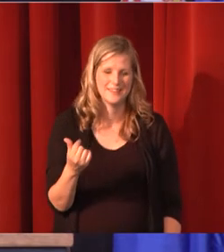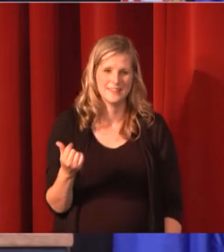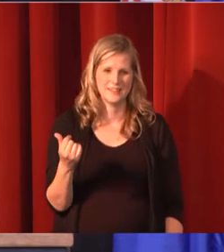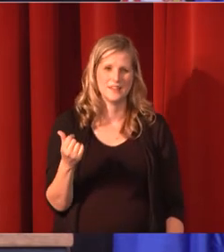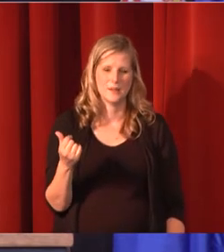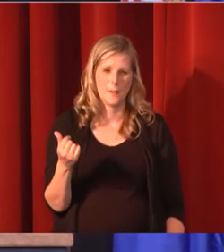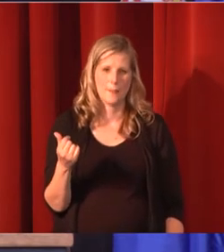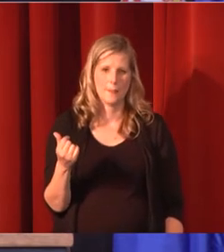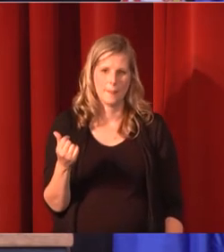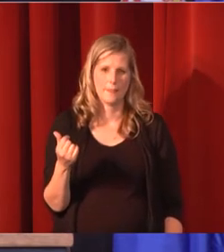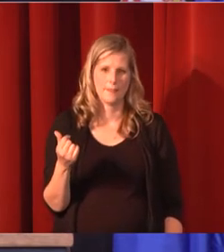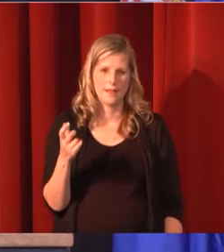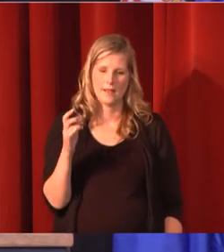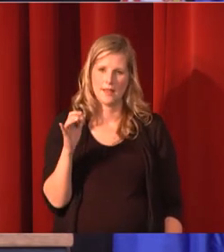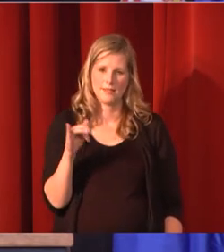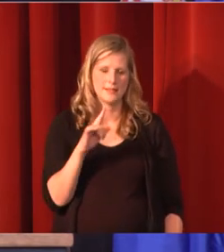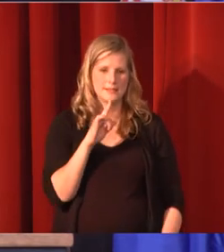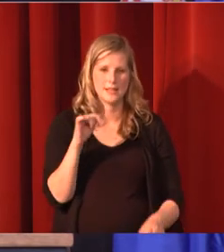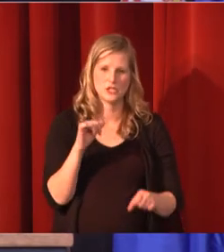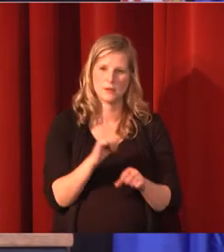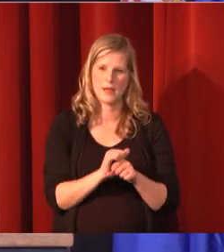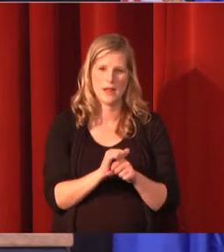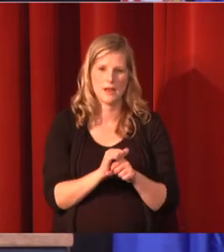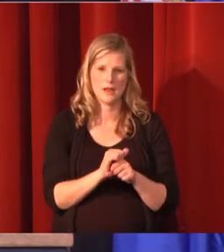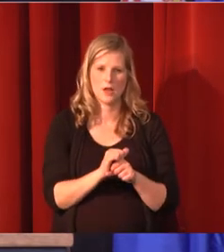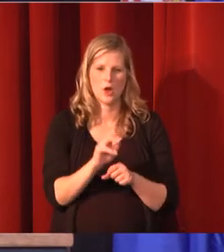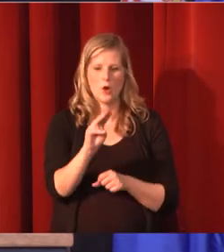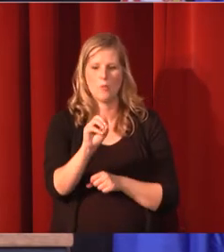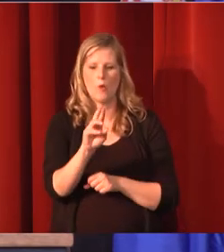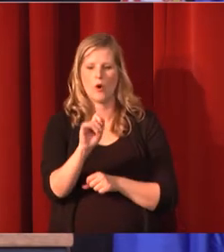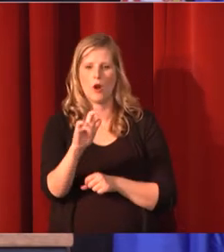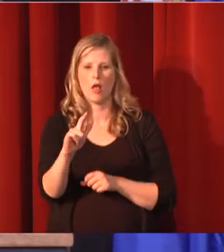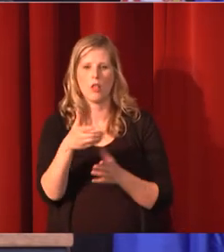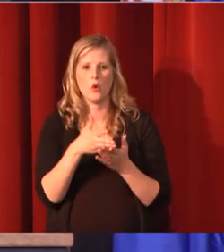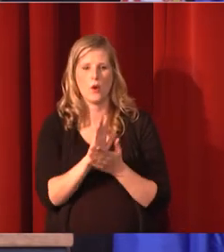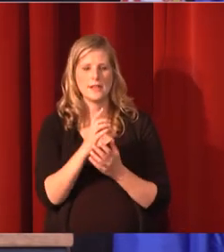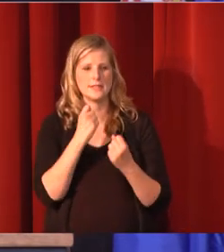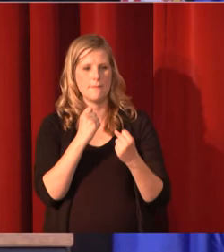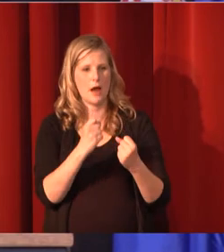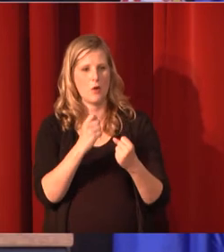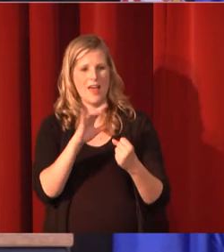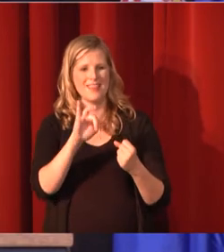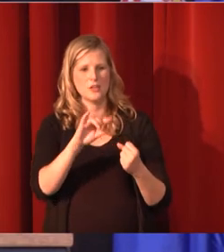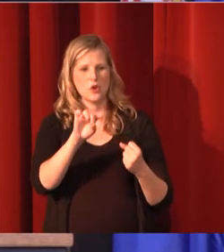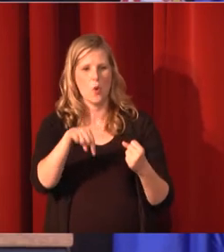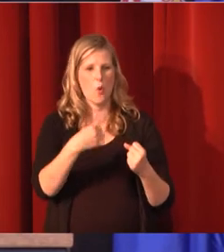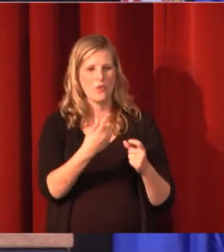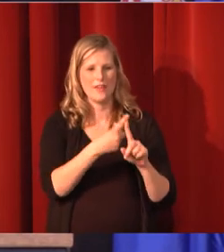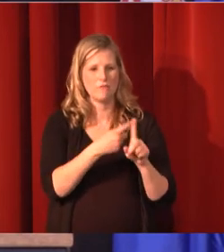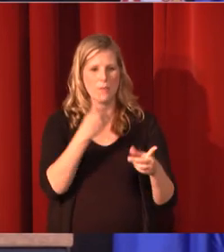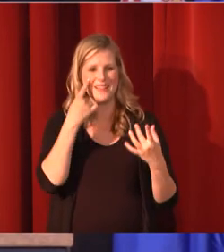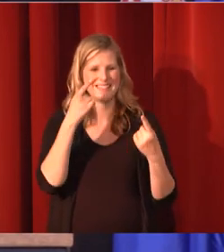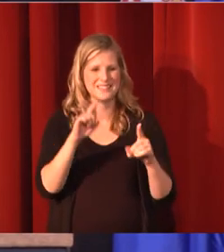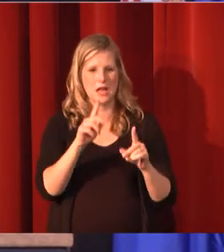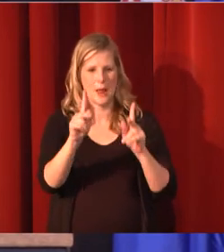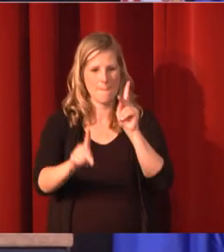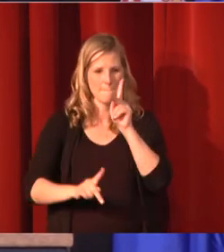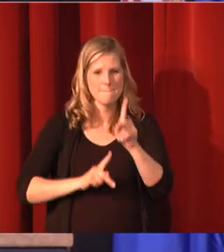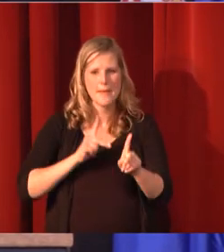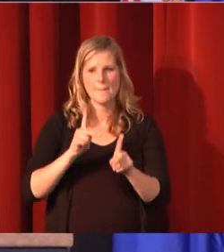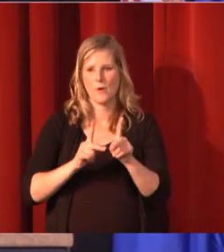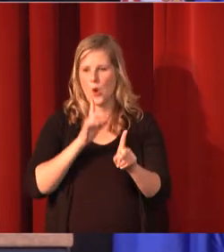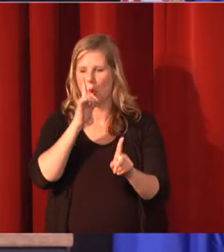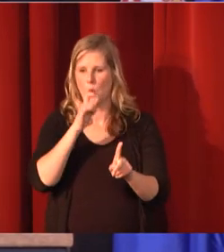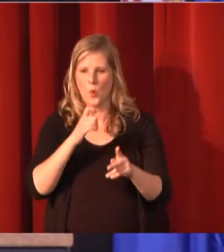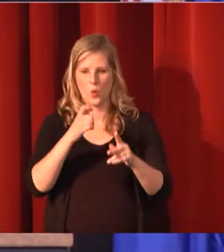our legitimate and moral right to power stems only from the consent of the people who